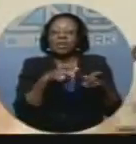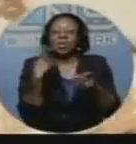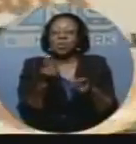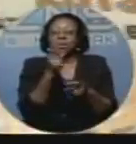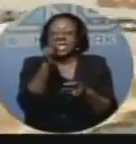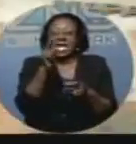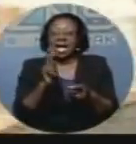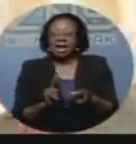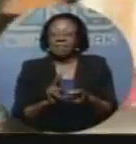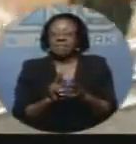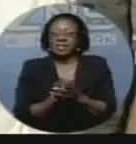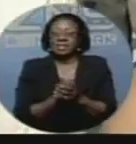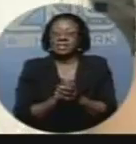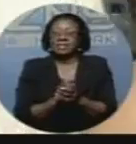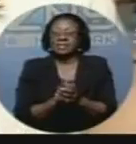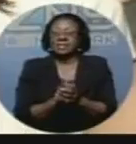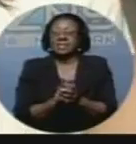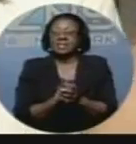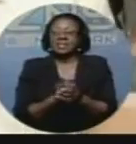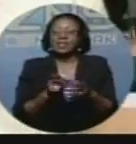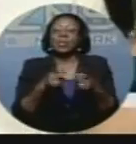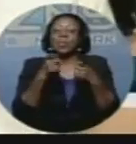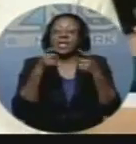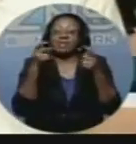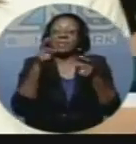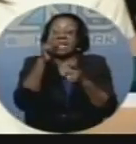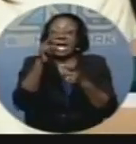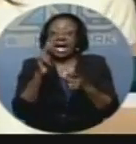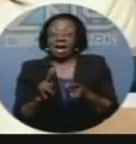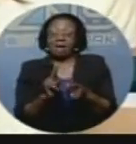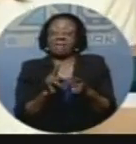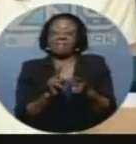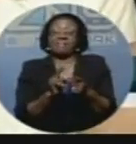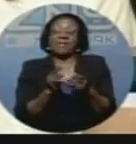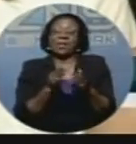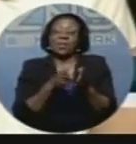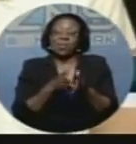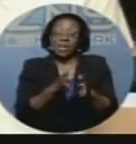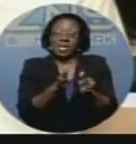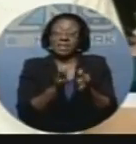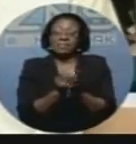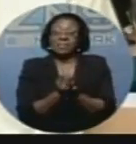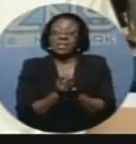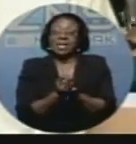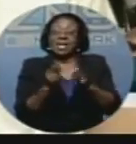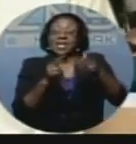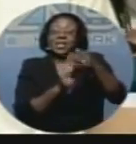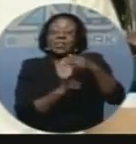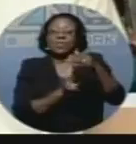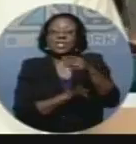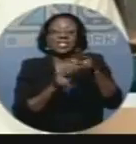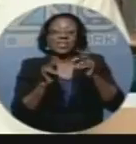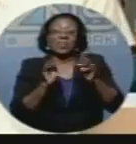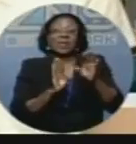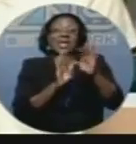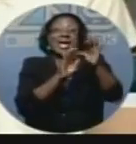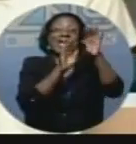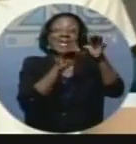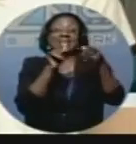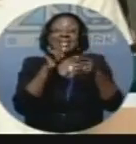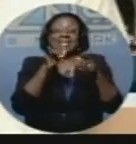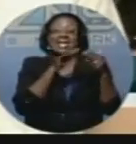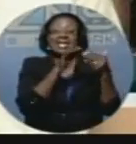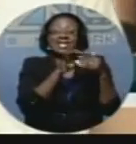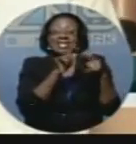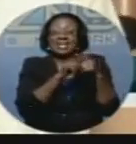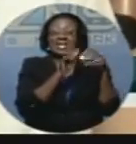Boca Raton, Florida. It was a very good race. The bridges were steeper than expected, but